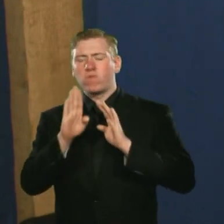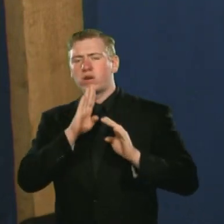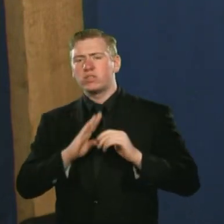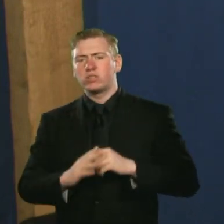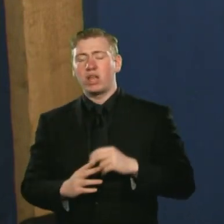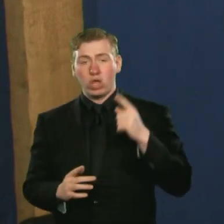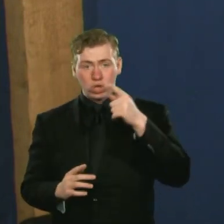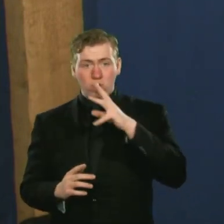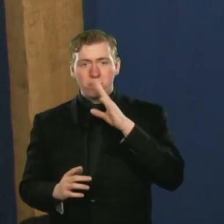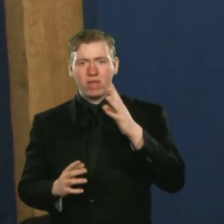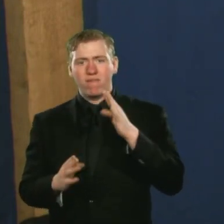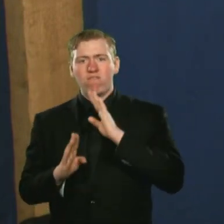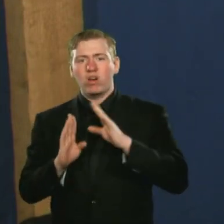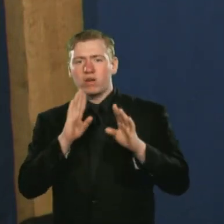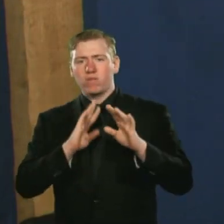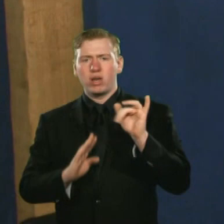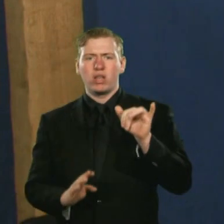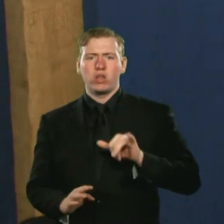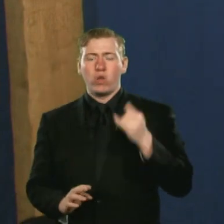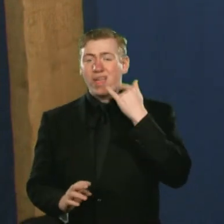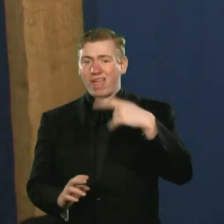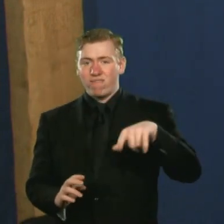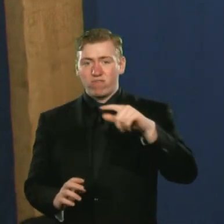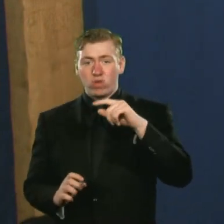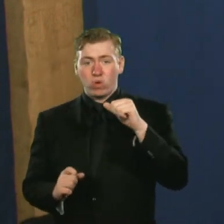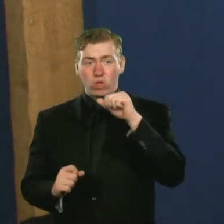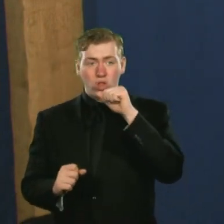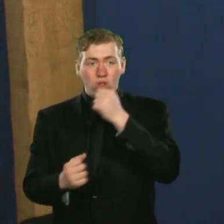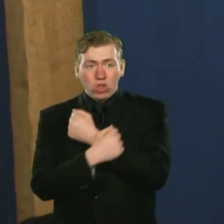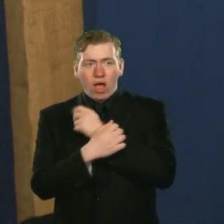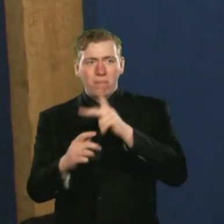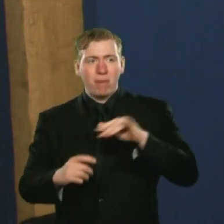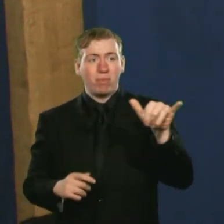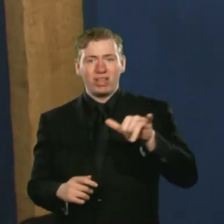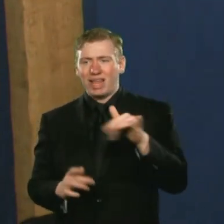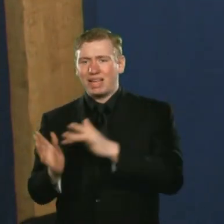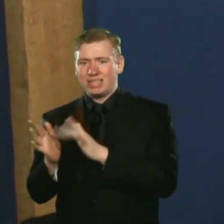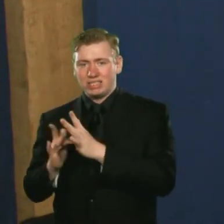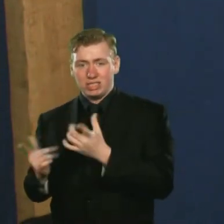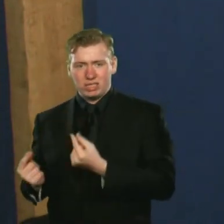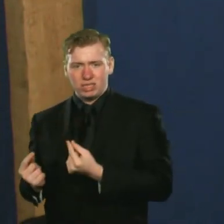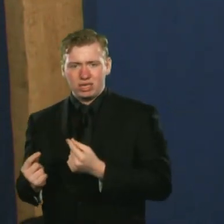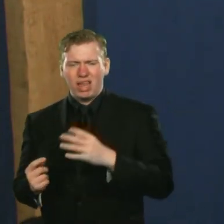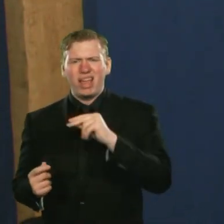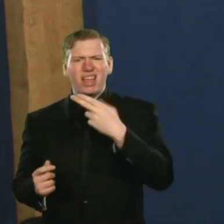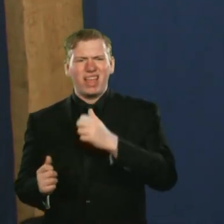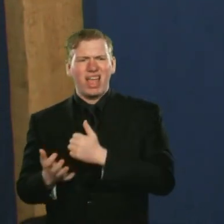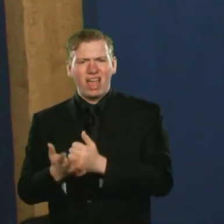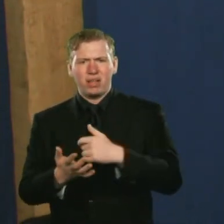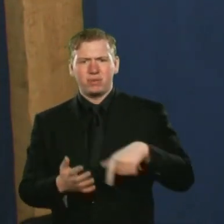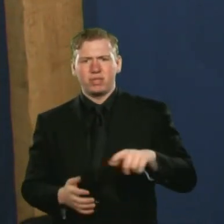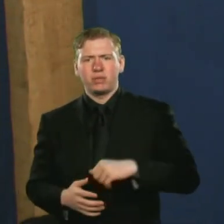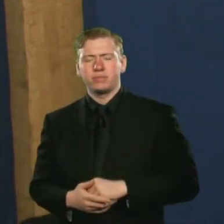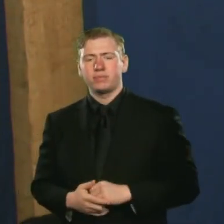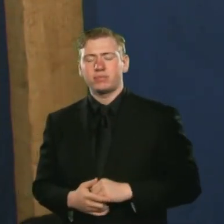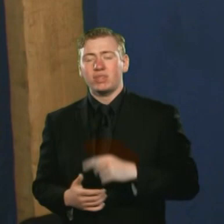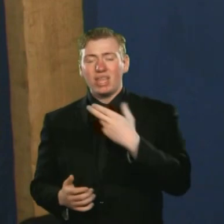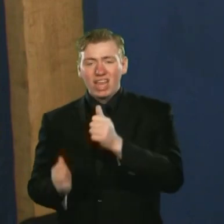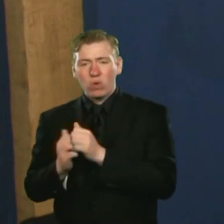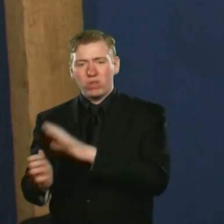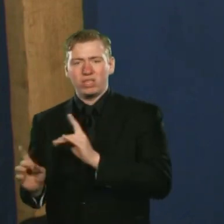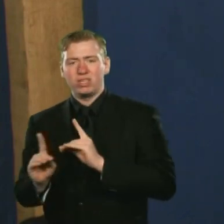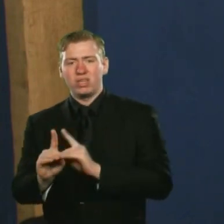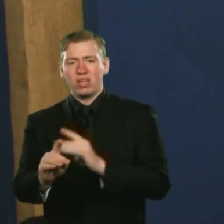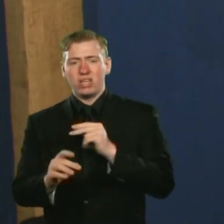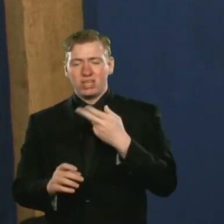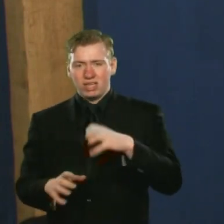you would be frustrated too if you loved people like Jesus did. And he helped people. He's with his disciples and he's taking